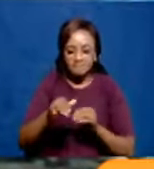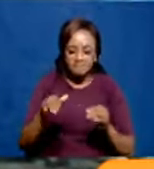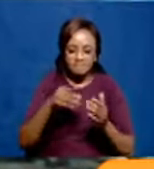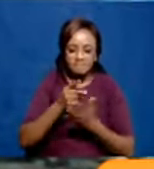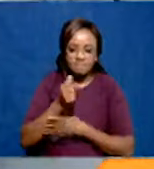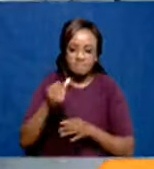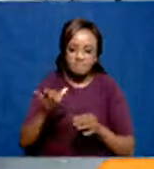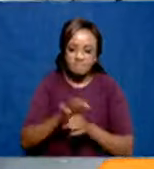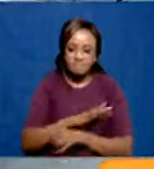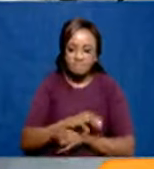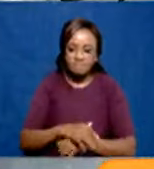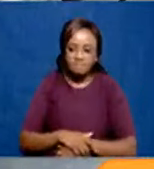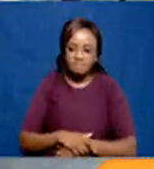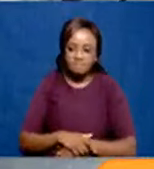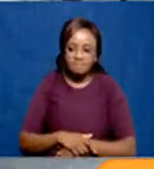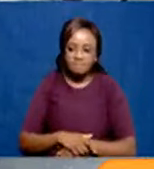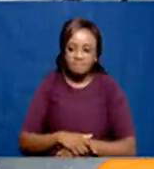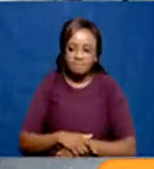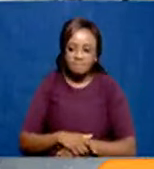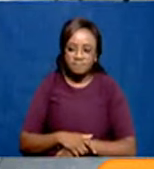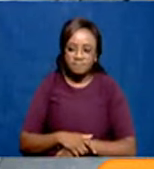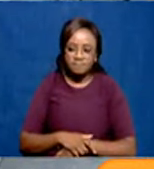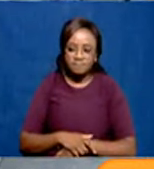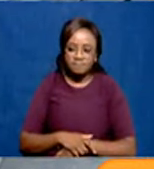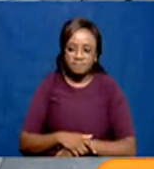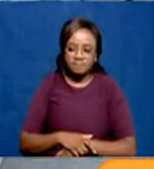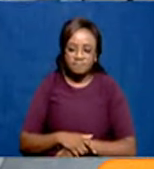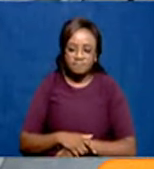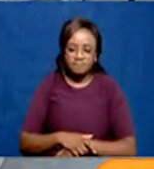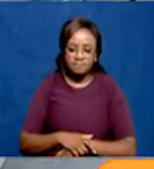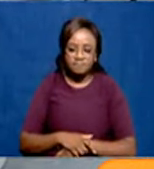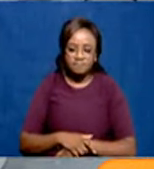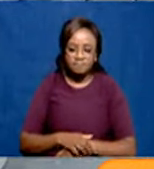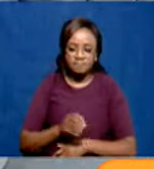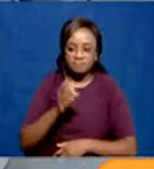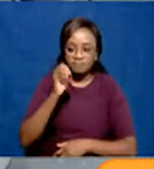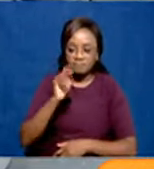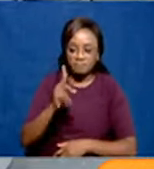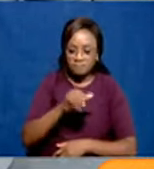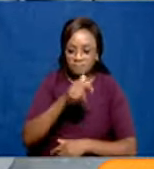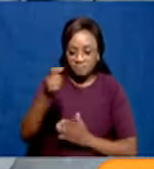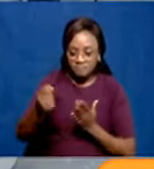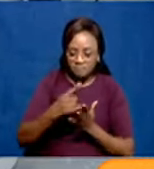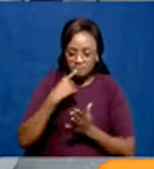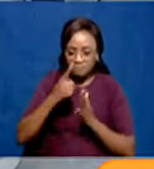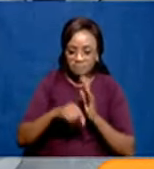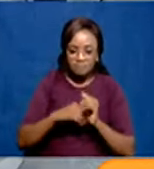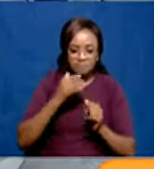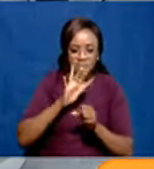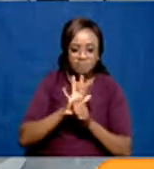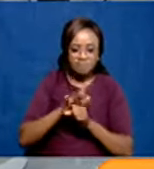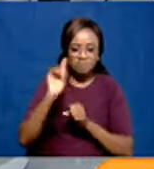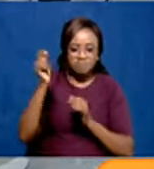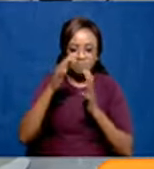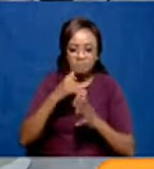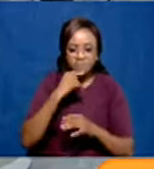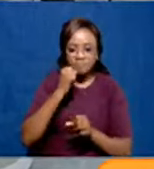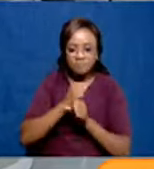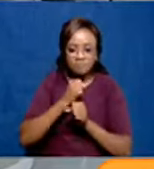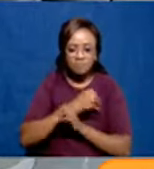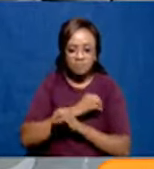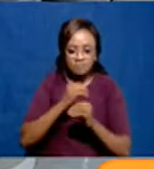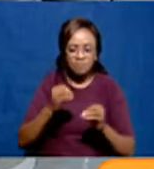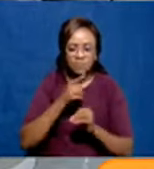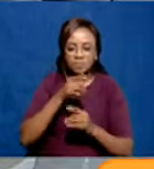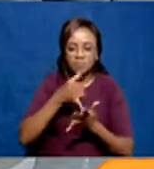All right. Dr. You are going to answer very many questions as you close in your remarks. Alphonse Were here also says, majority of employed Kenyans are not in trade unions.